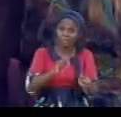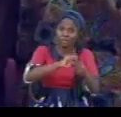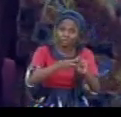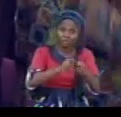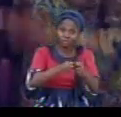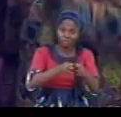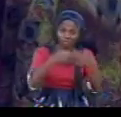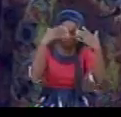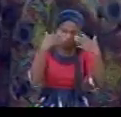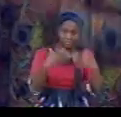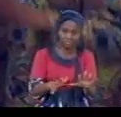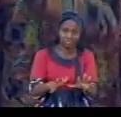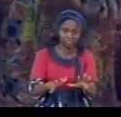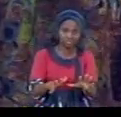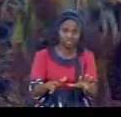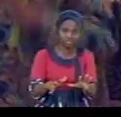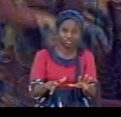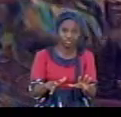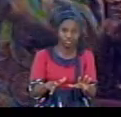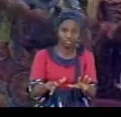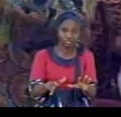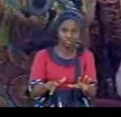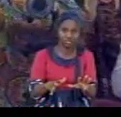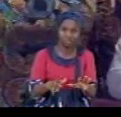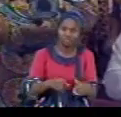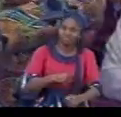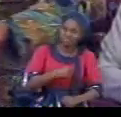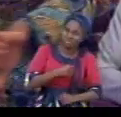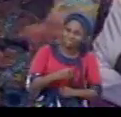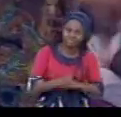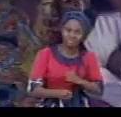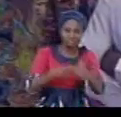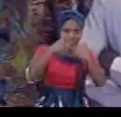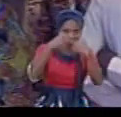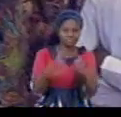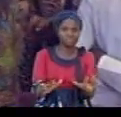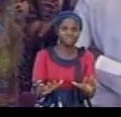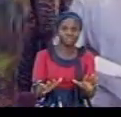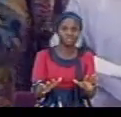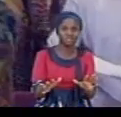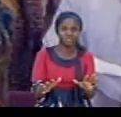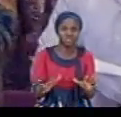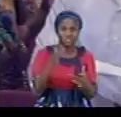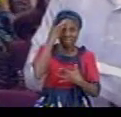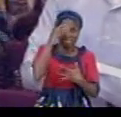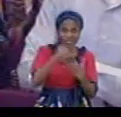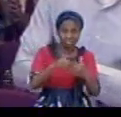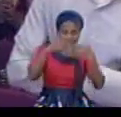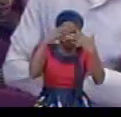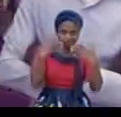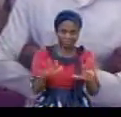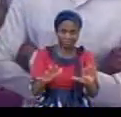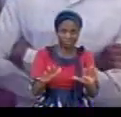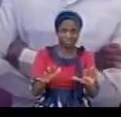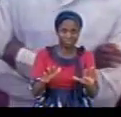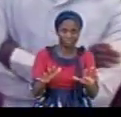Adversity, finished. Suffering, finished. Sickness,